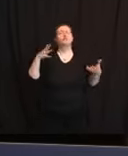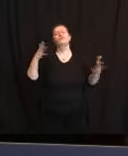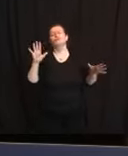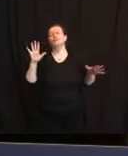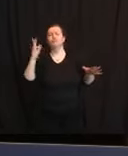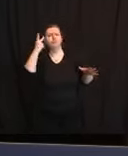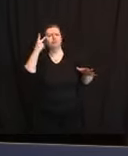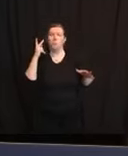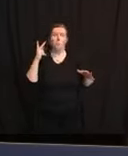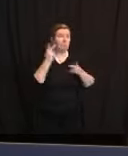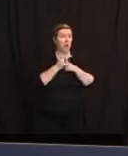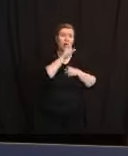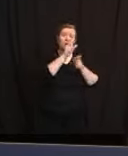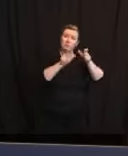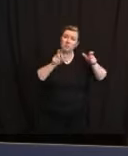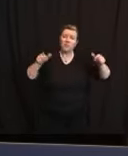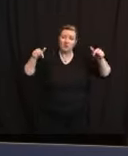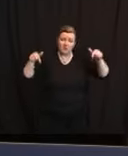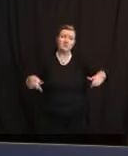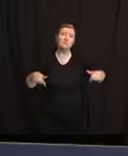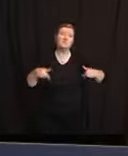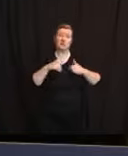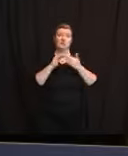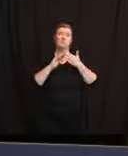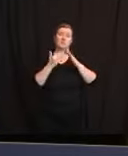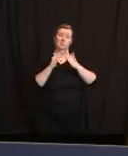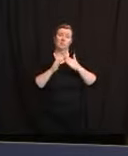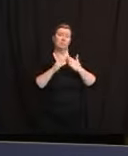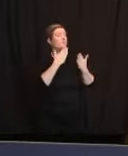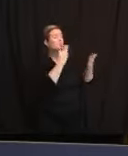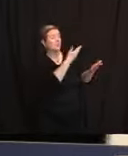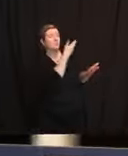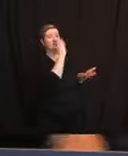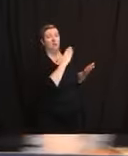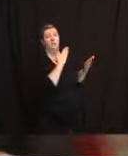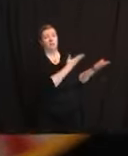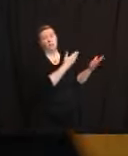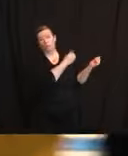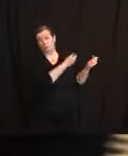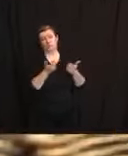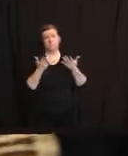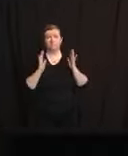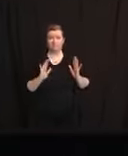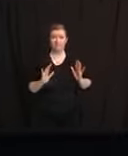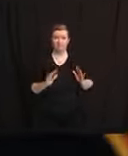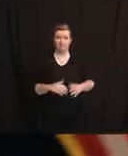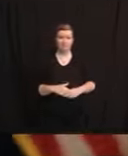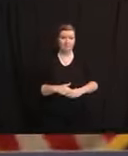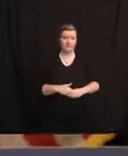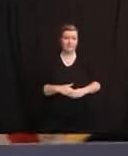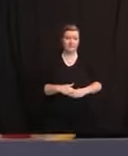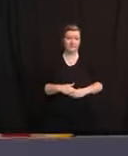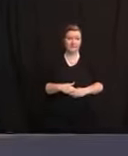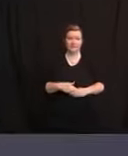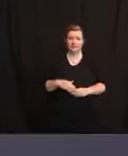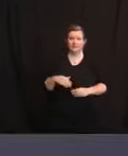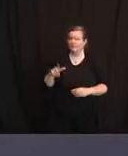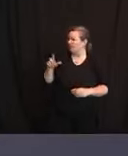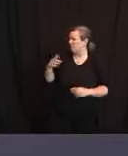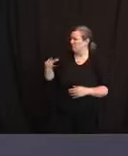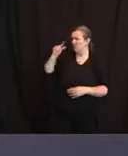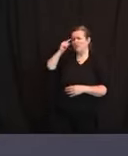of the citizens of Cape May County. God bless you all, and thank you. Len, that was incredibly powerful, and cannot thank you